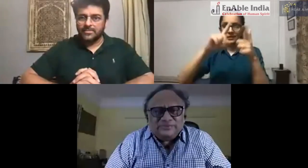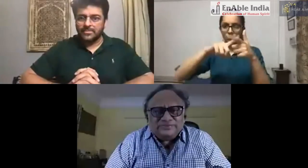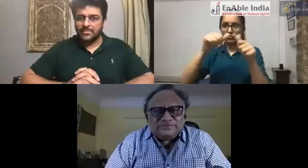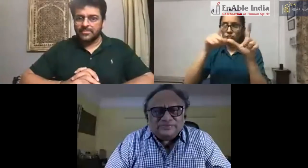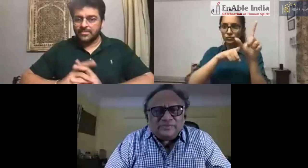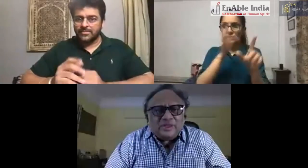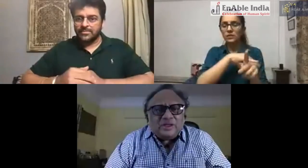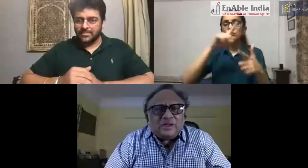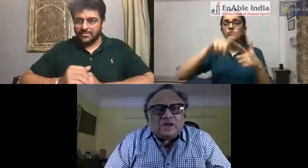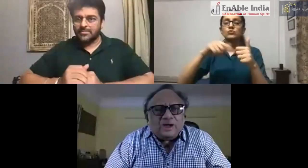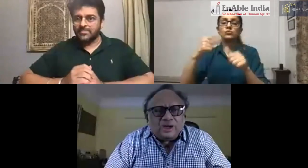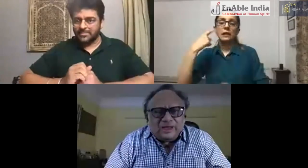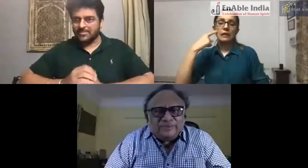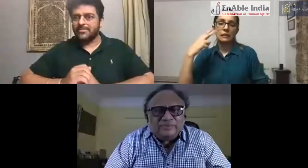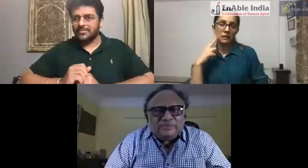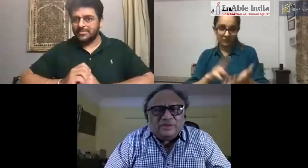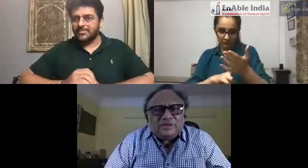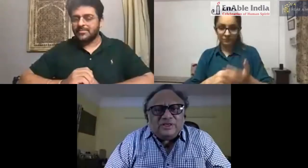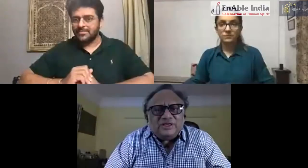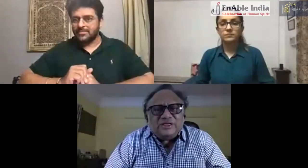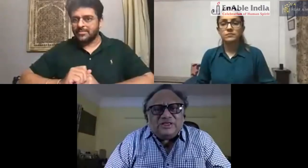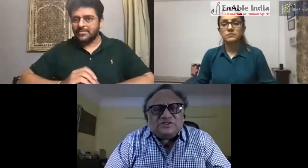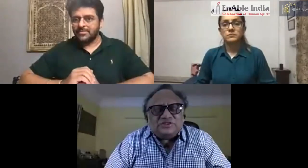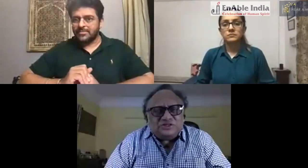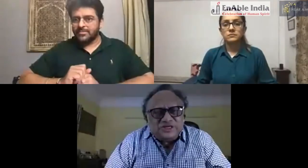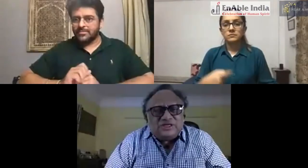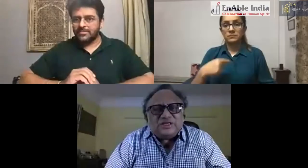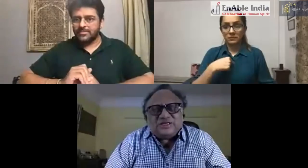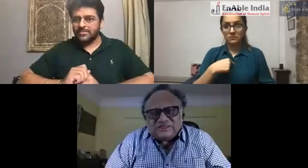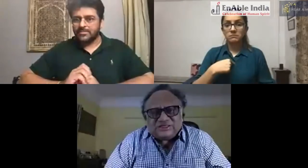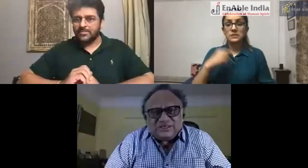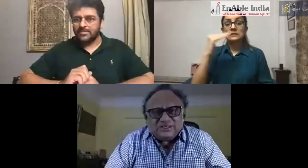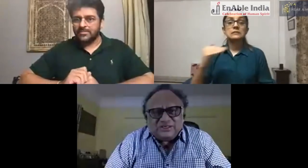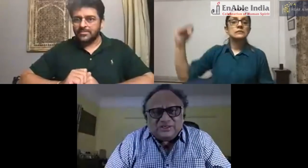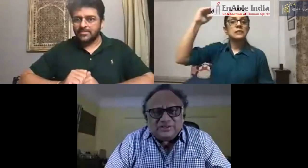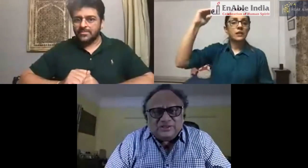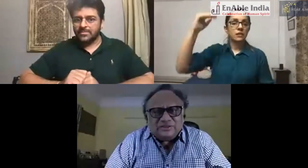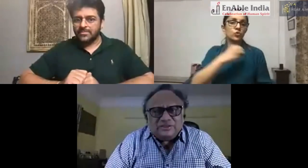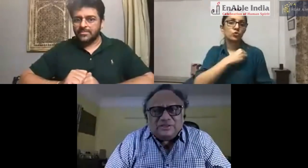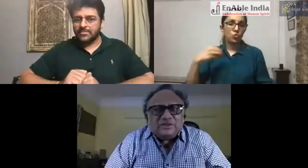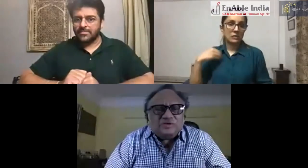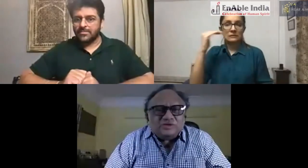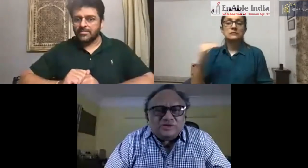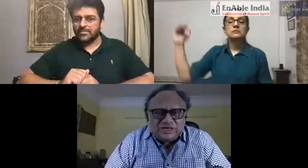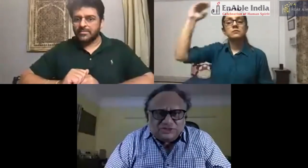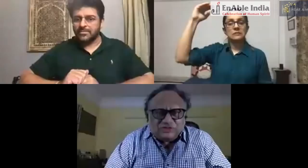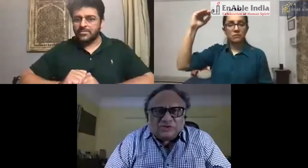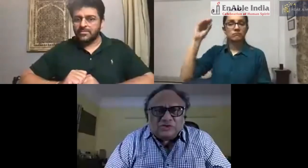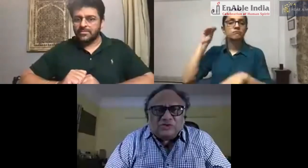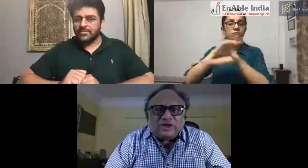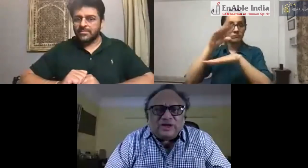Jain. I am a senior consultant,